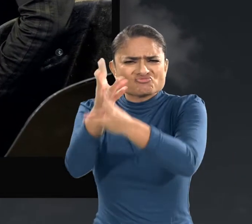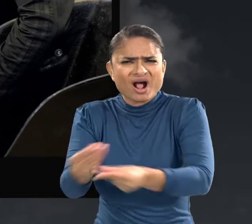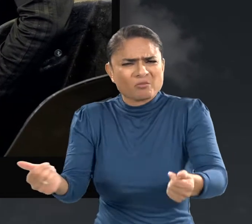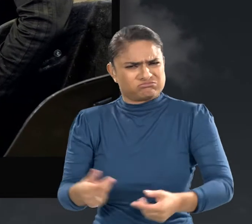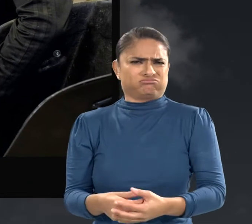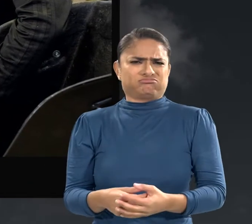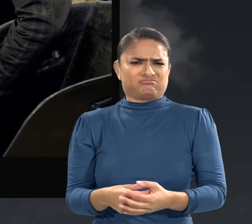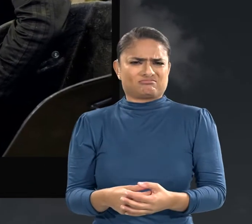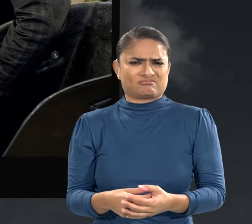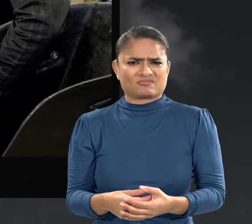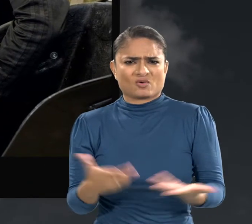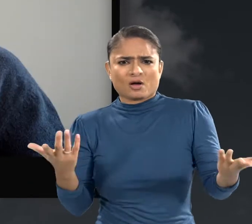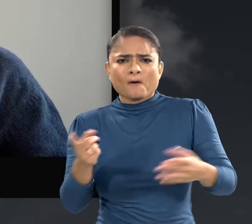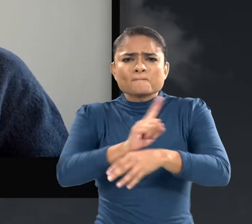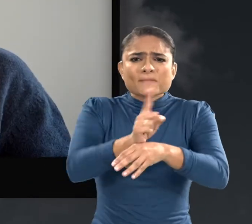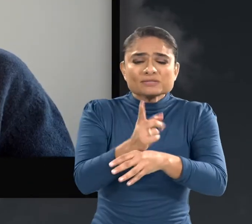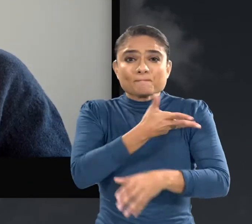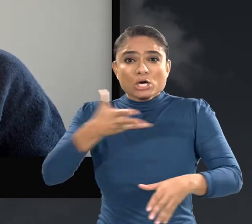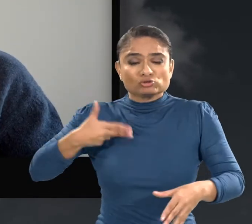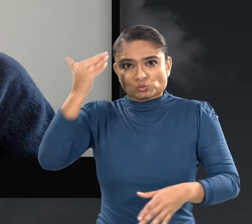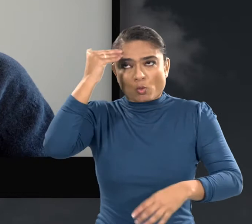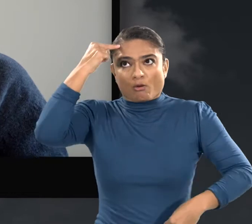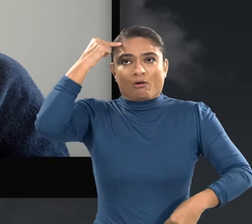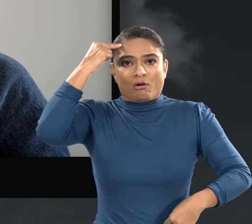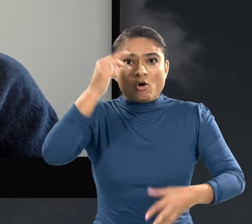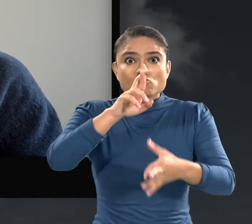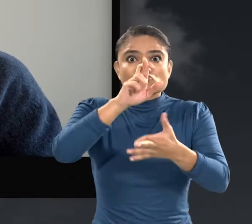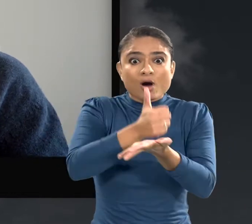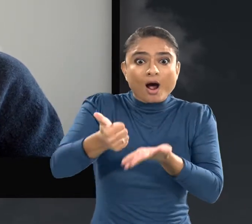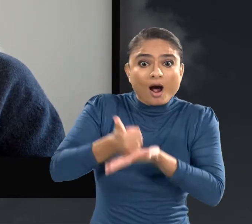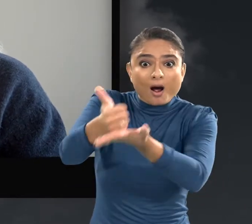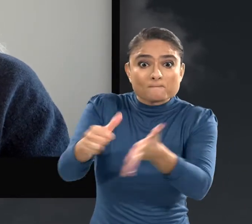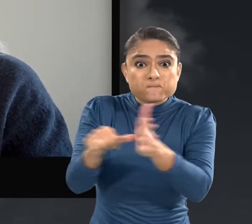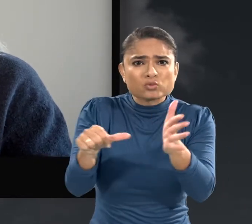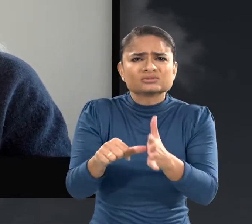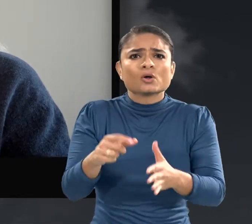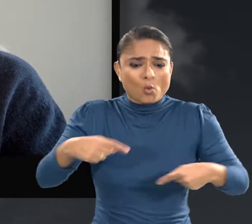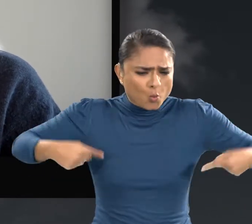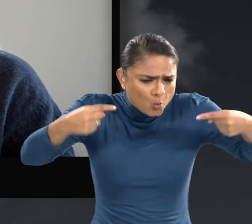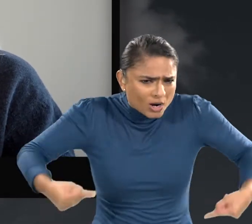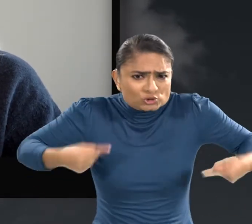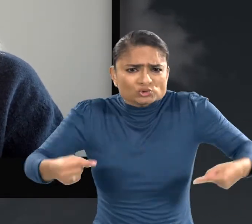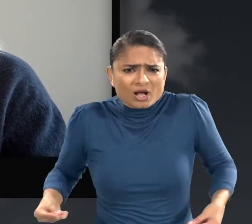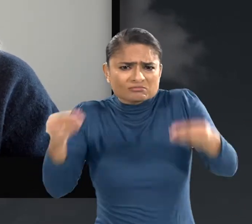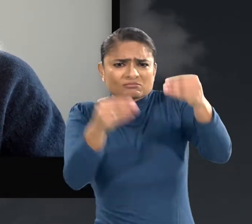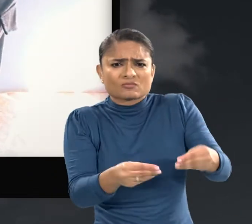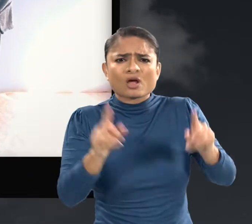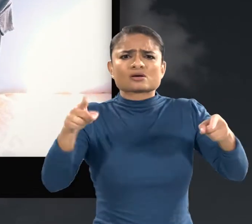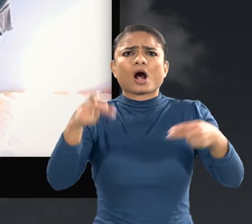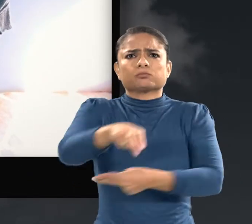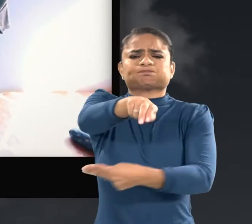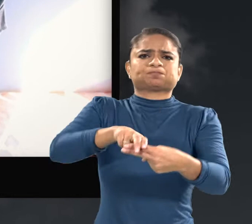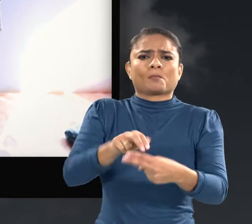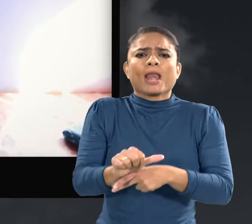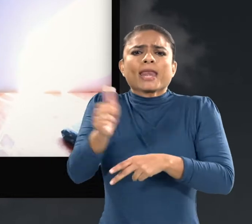for rehab. But the minute a parent knows rehab's important and understands that a wheelchair